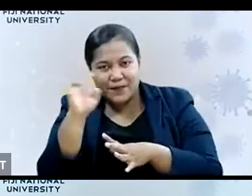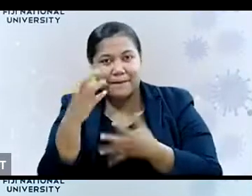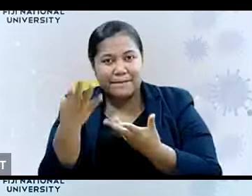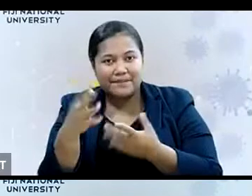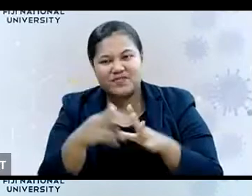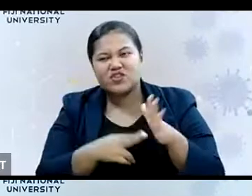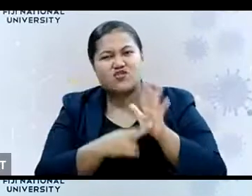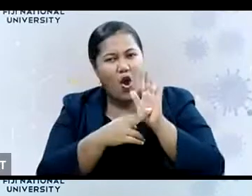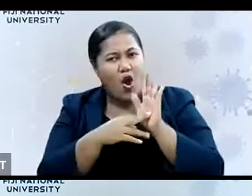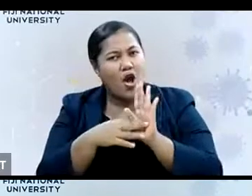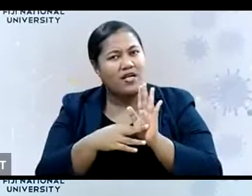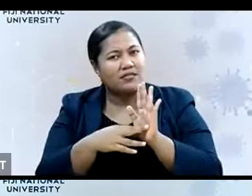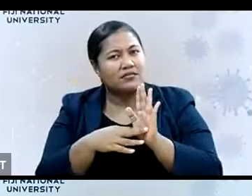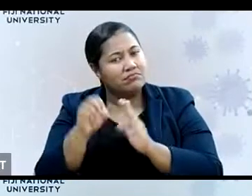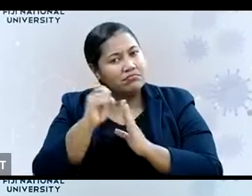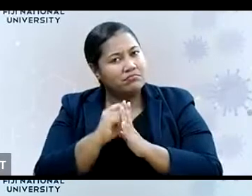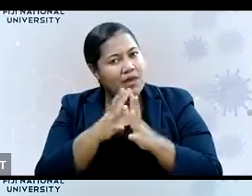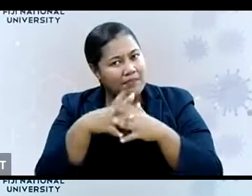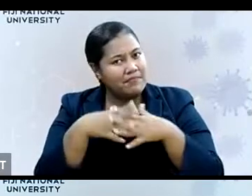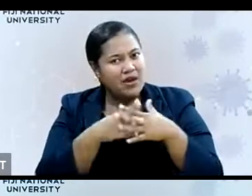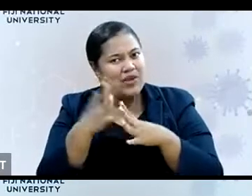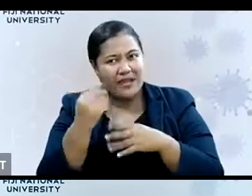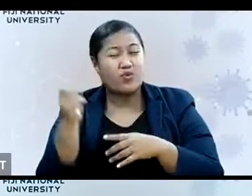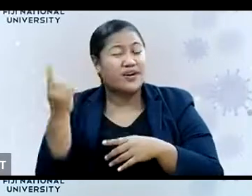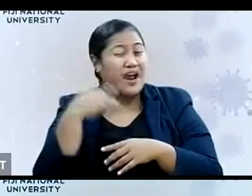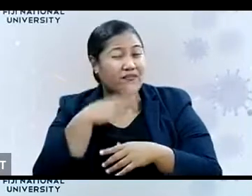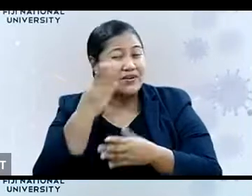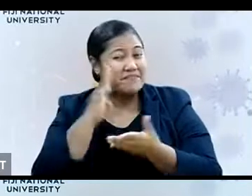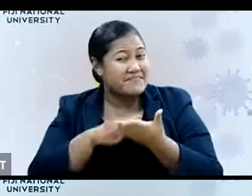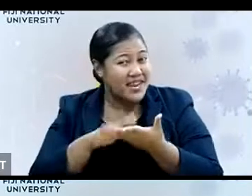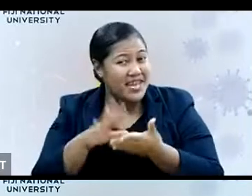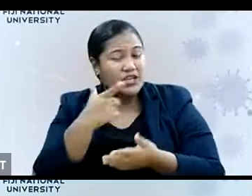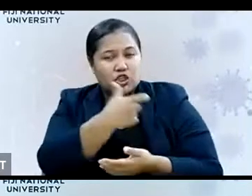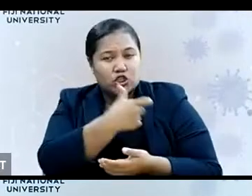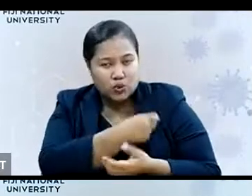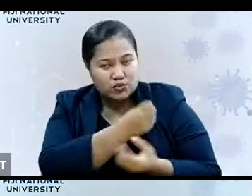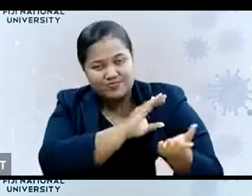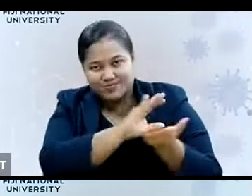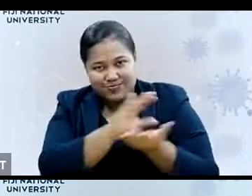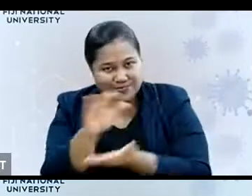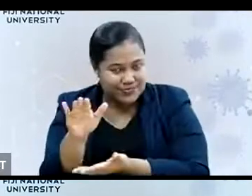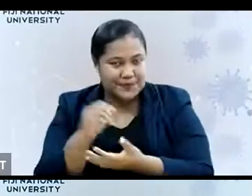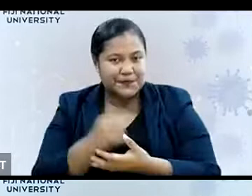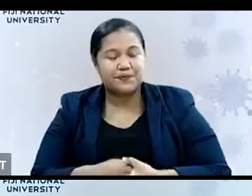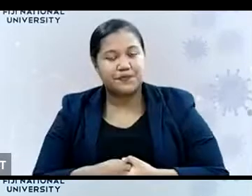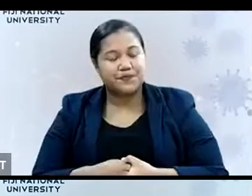America have given many hundreds of millions of doses. And in that context, it did